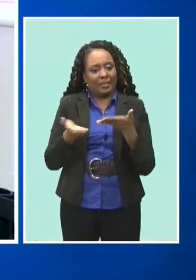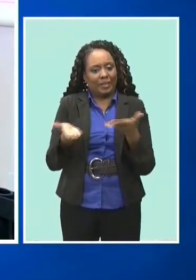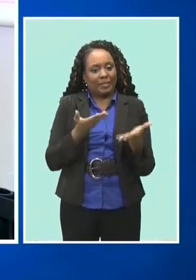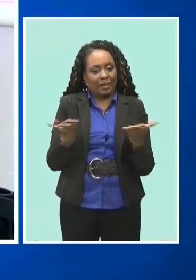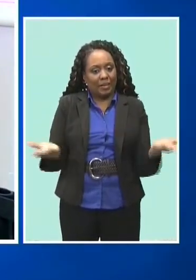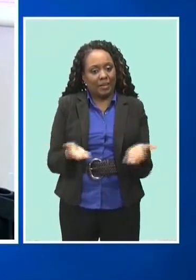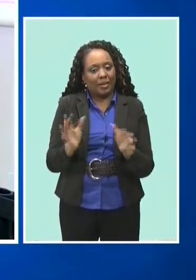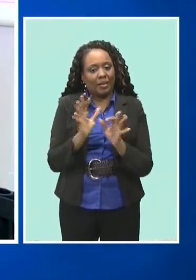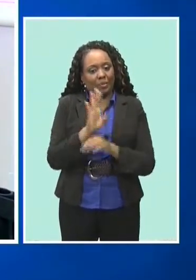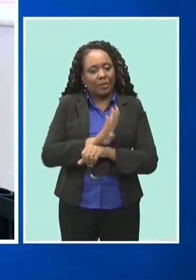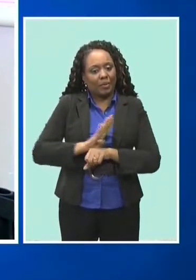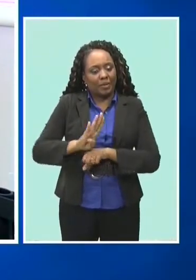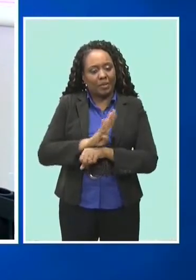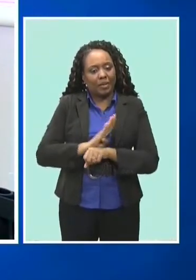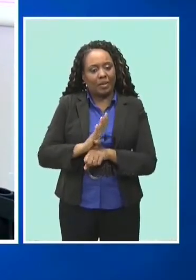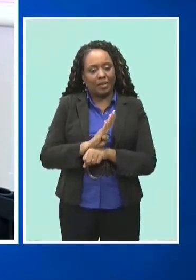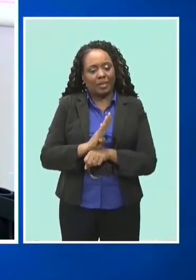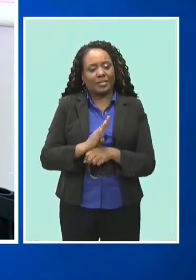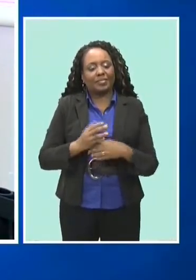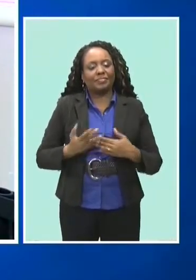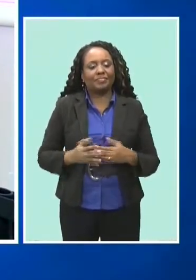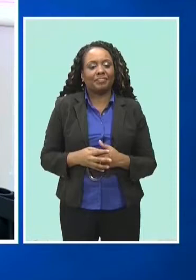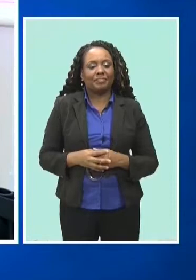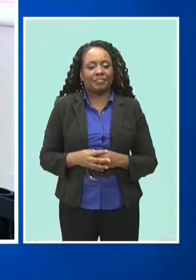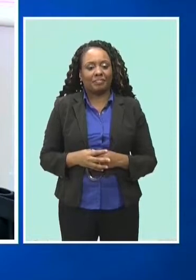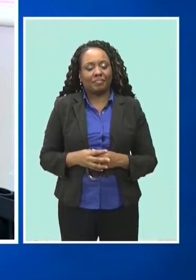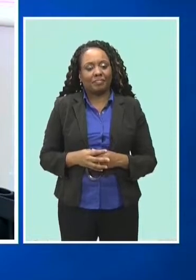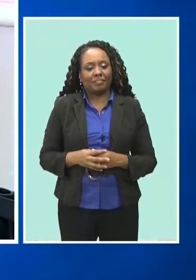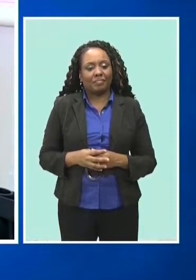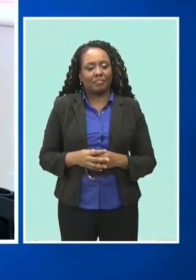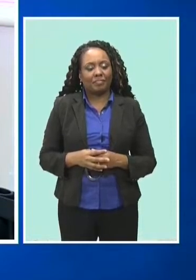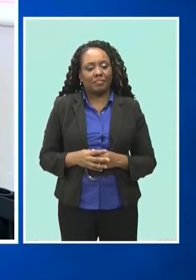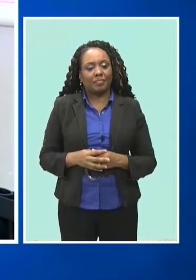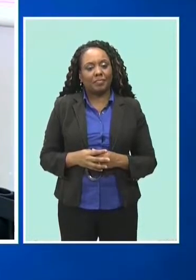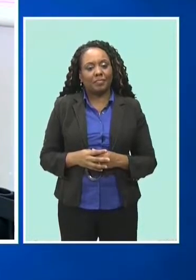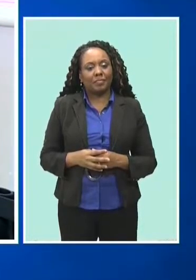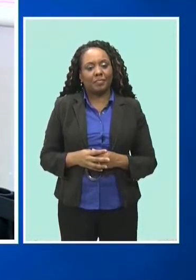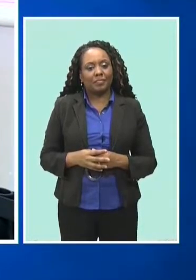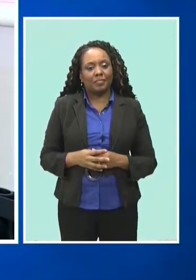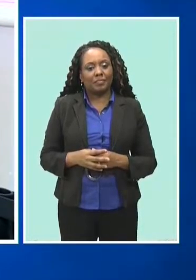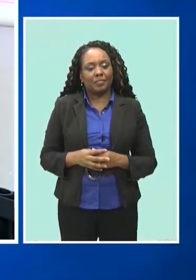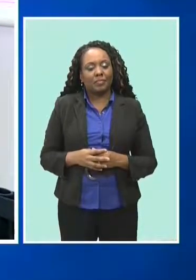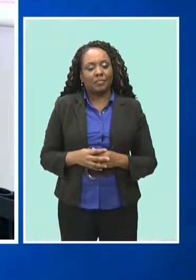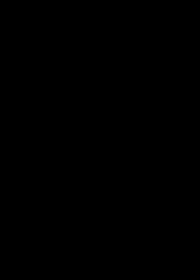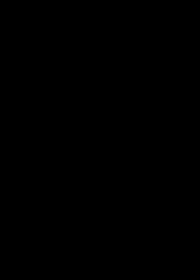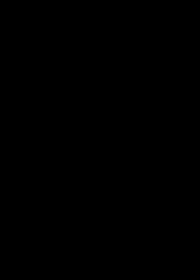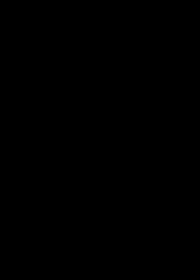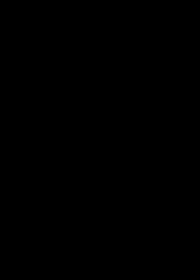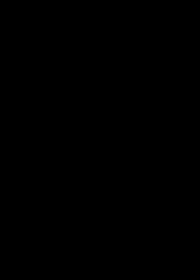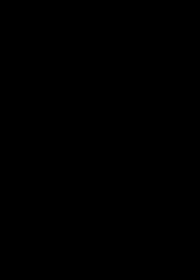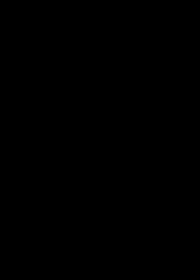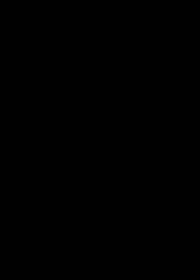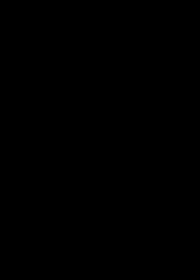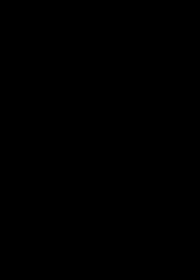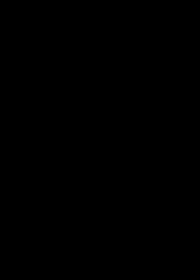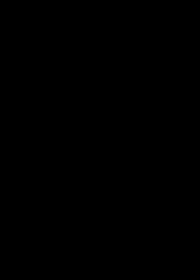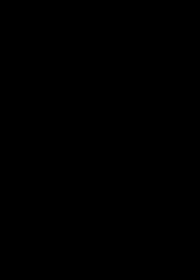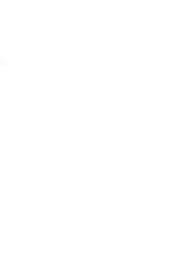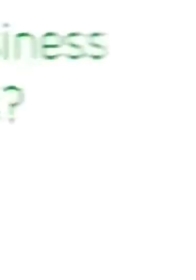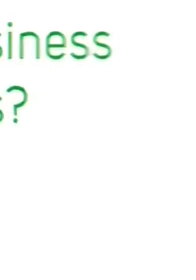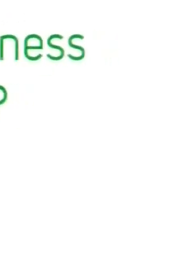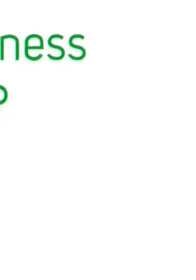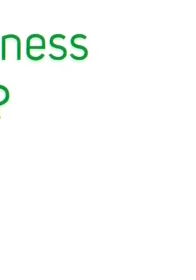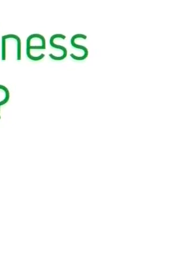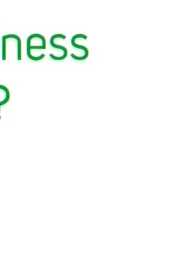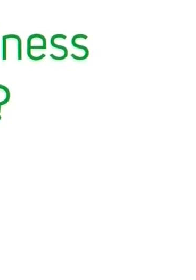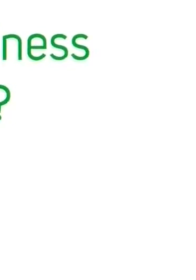in Barbados. Lisa Lord for the Business Report. Thanks, Lisa.